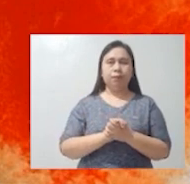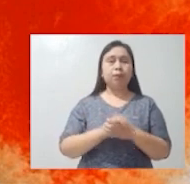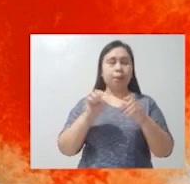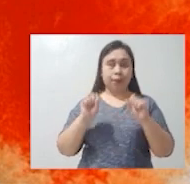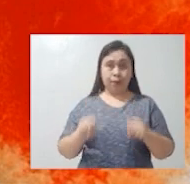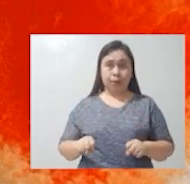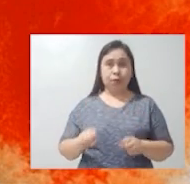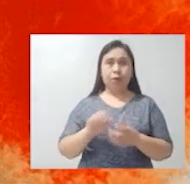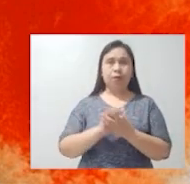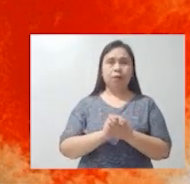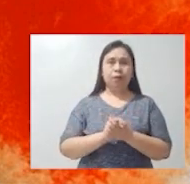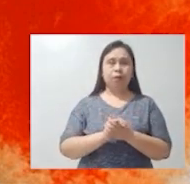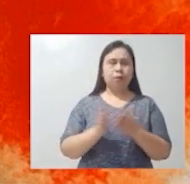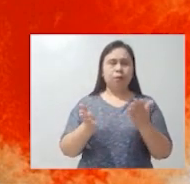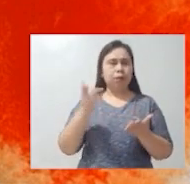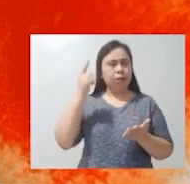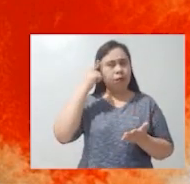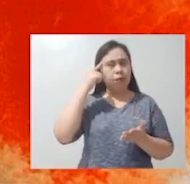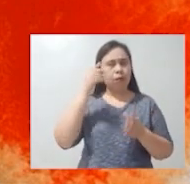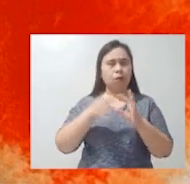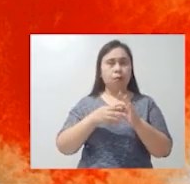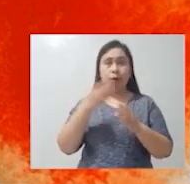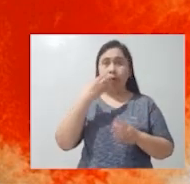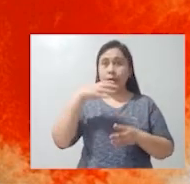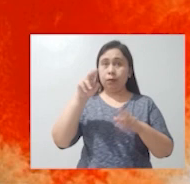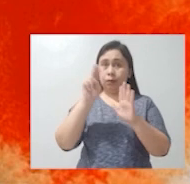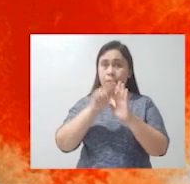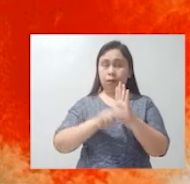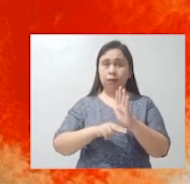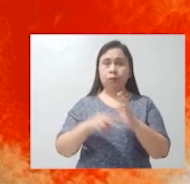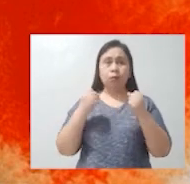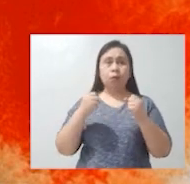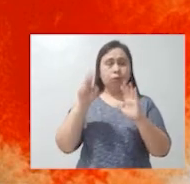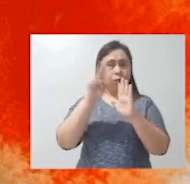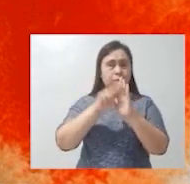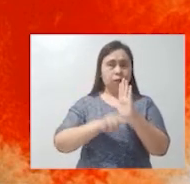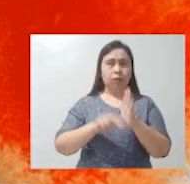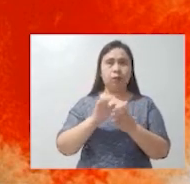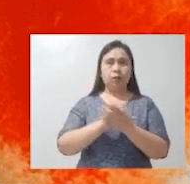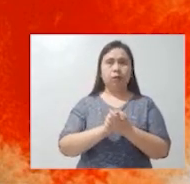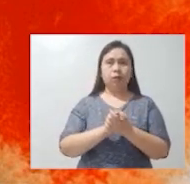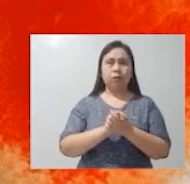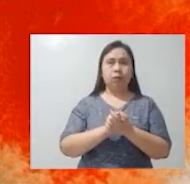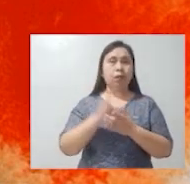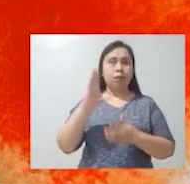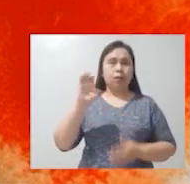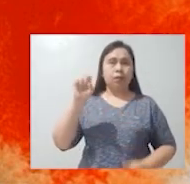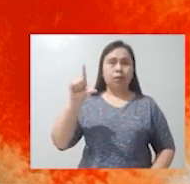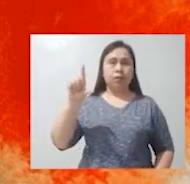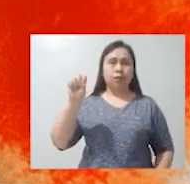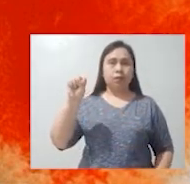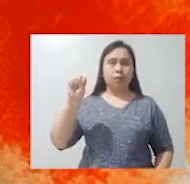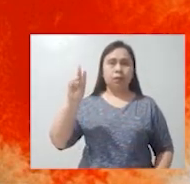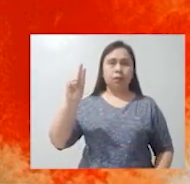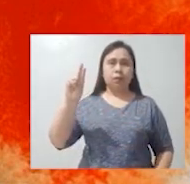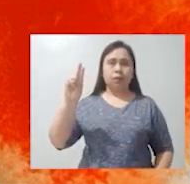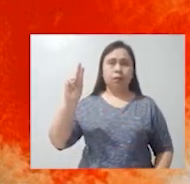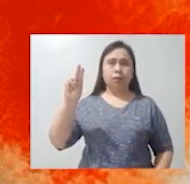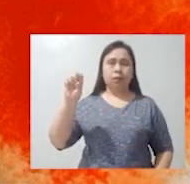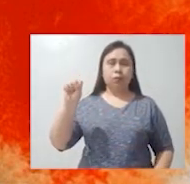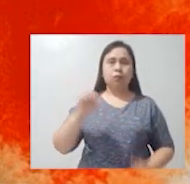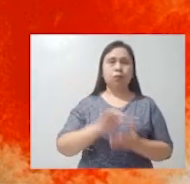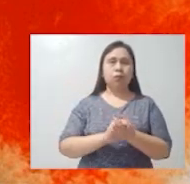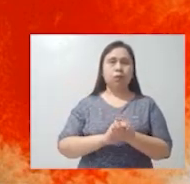Possible, you might think of hotness, coldness, Celsius, Fahrenheit,